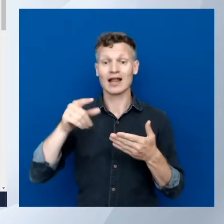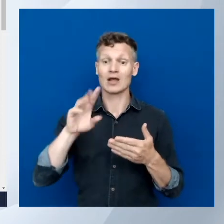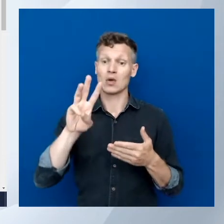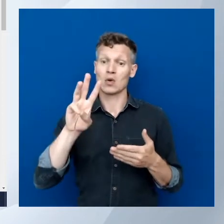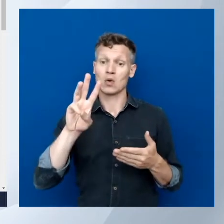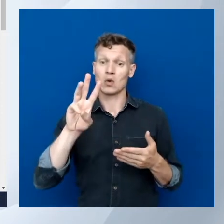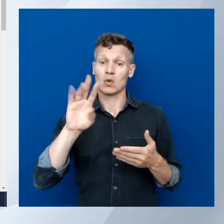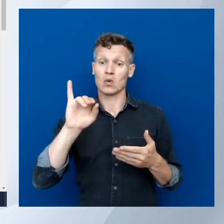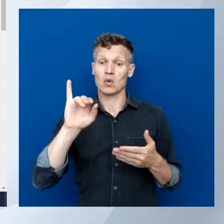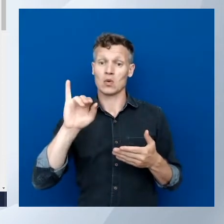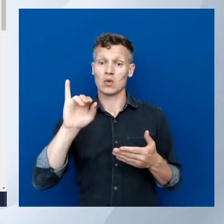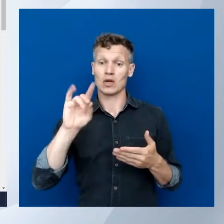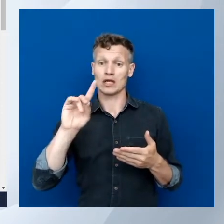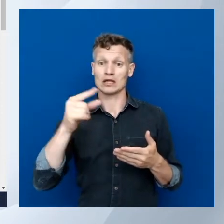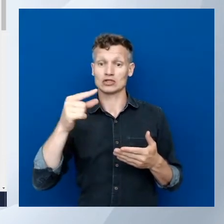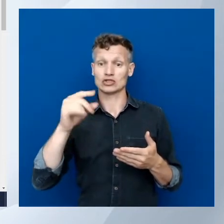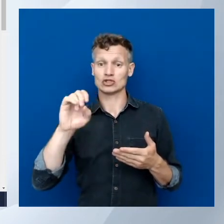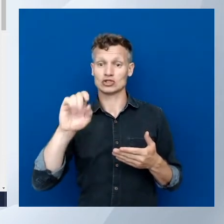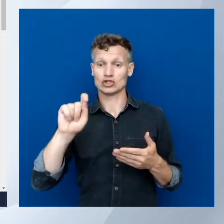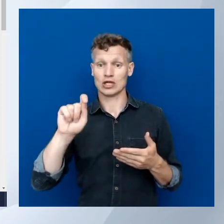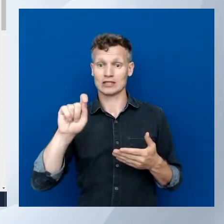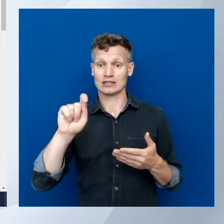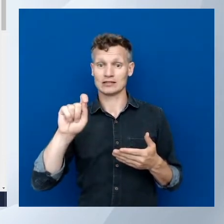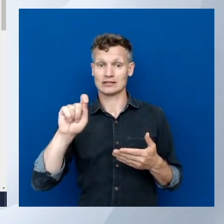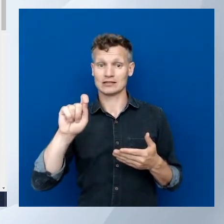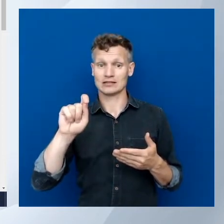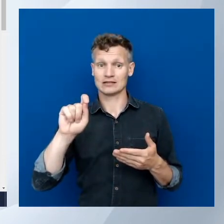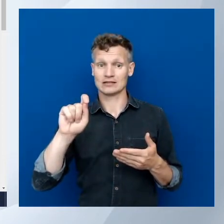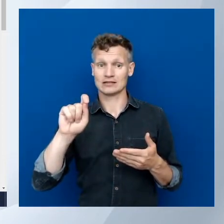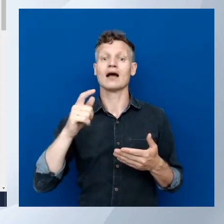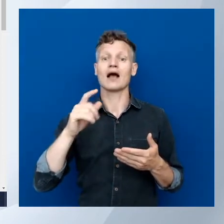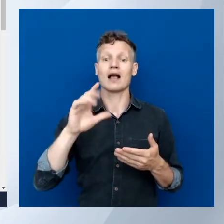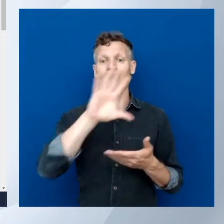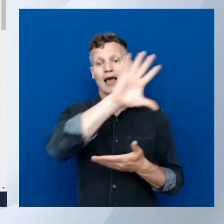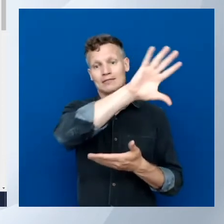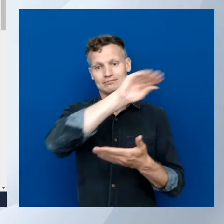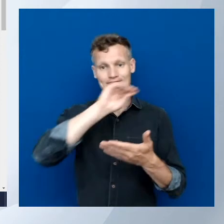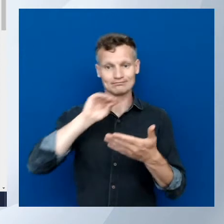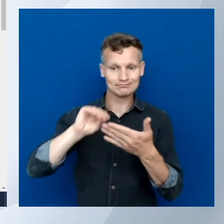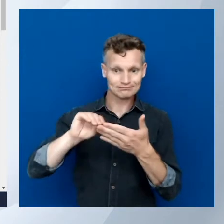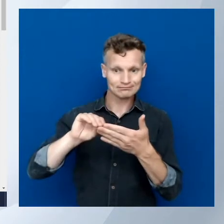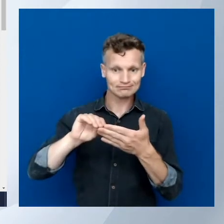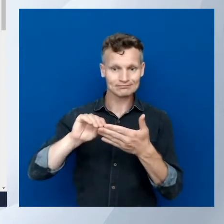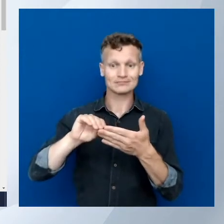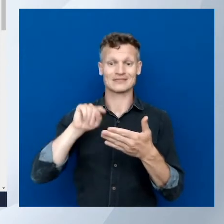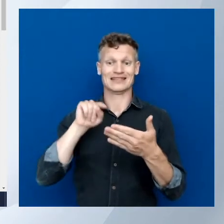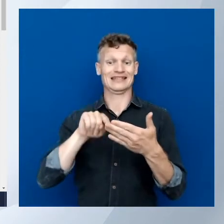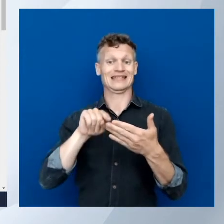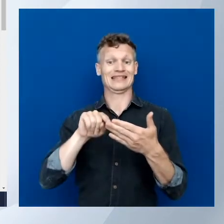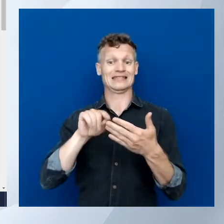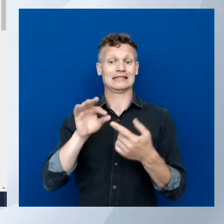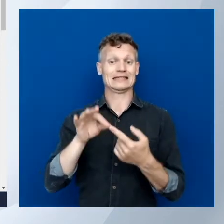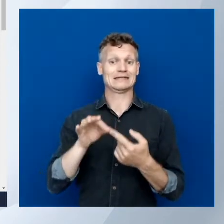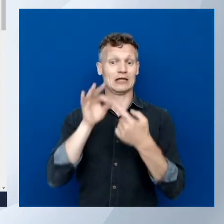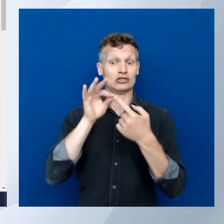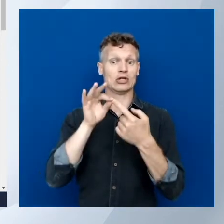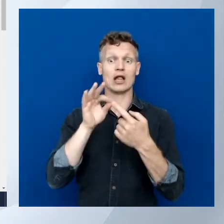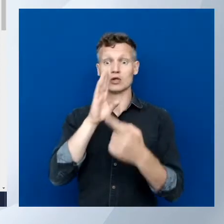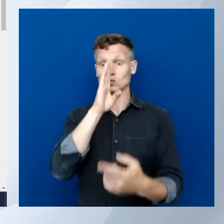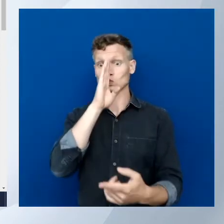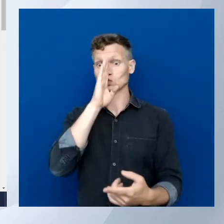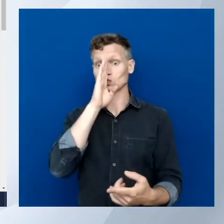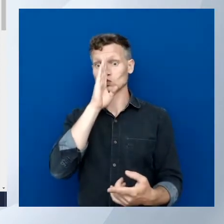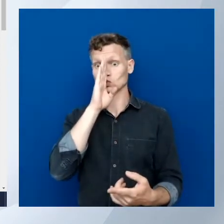package, the Fairlearn dashboard widget. And this is a special kind of component that interacts directly with my